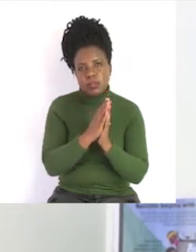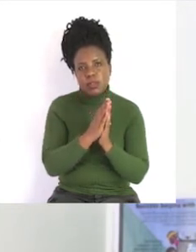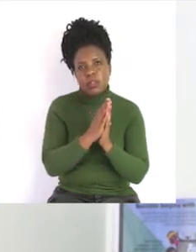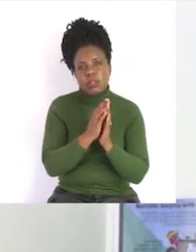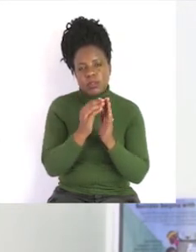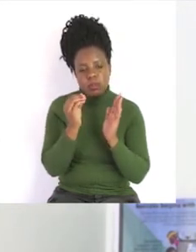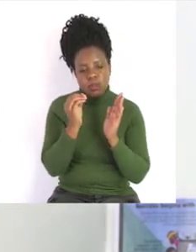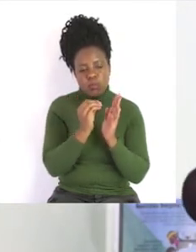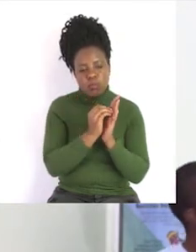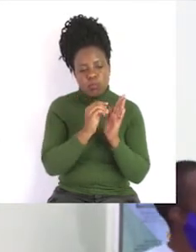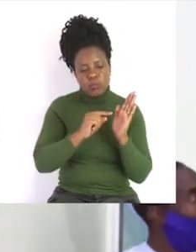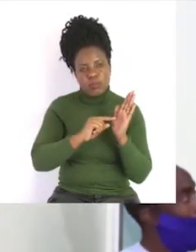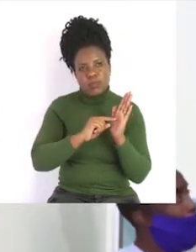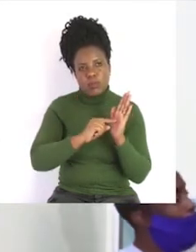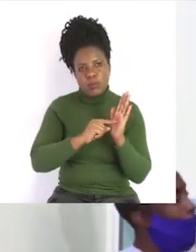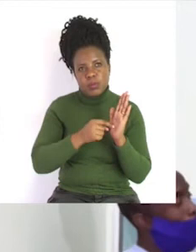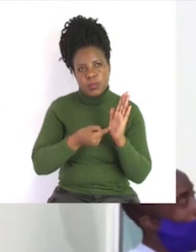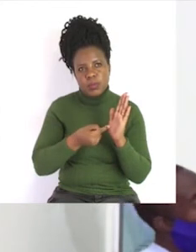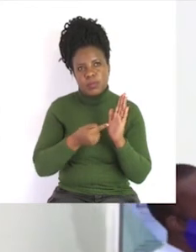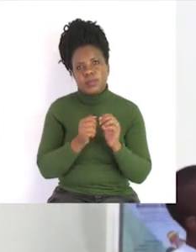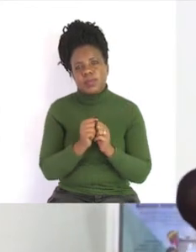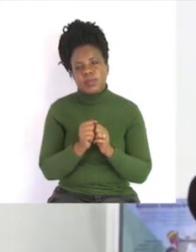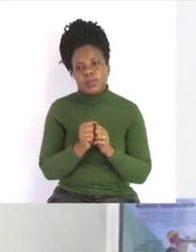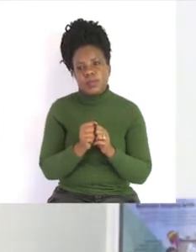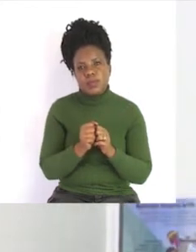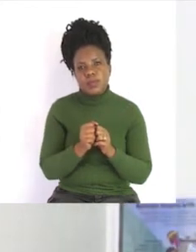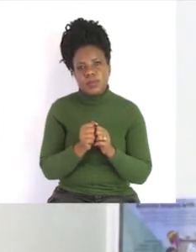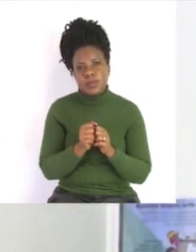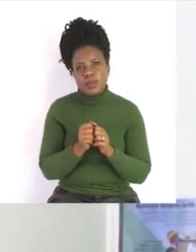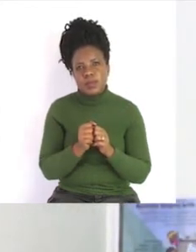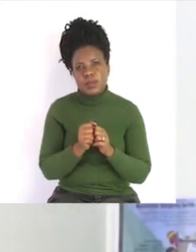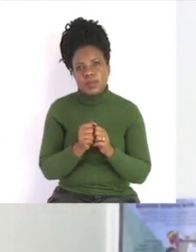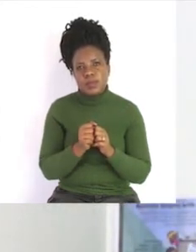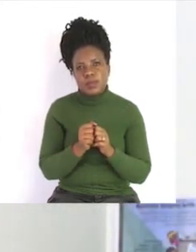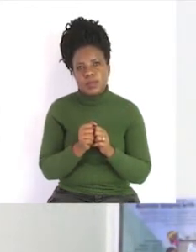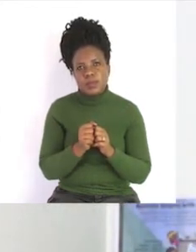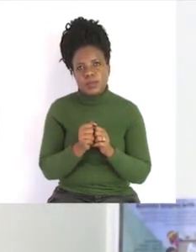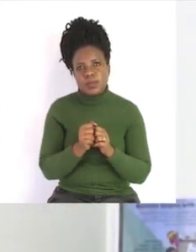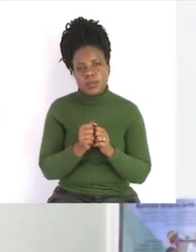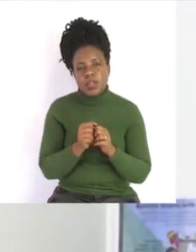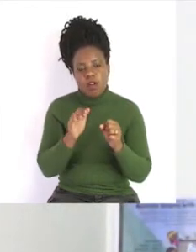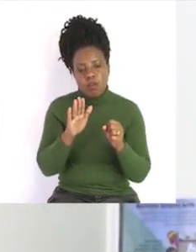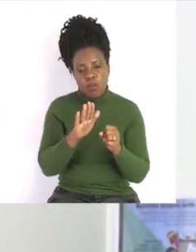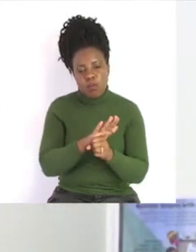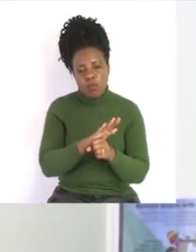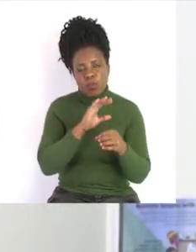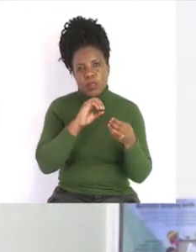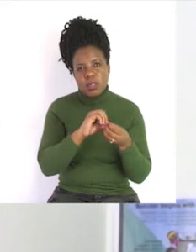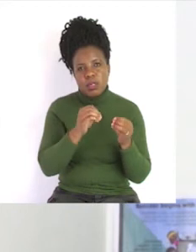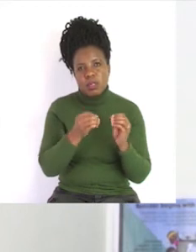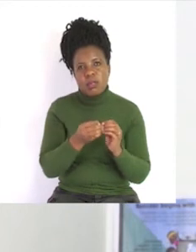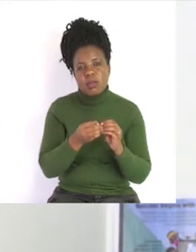Very important. All right? So the moment you are done with these whole numbers, yes, you are done dividing these